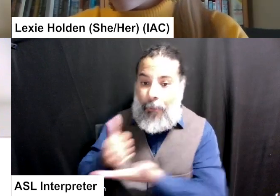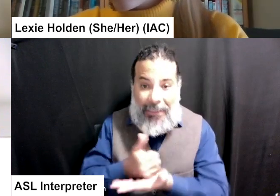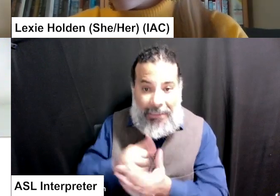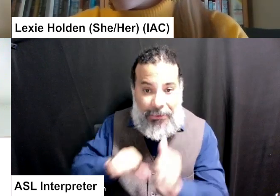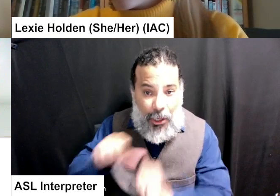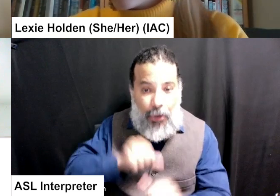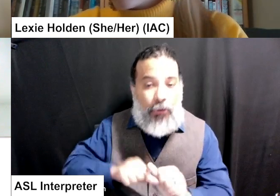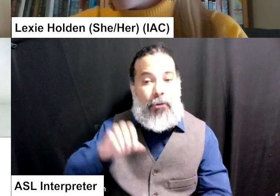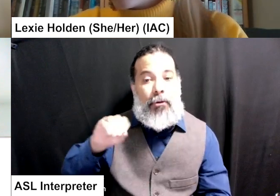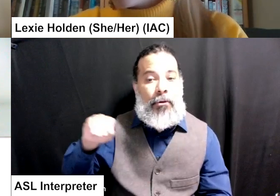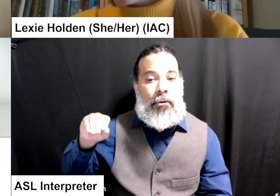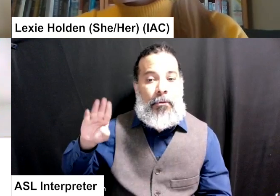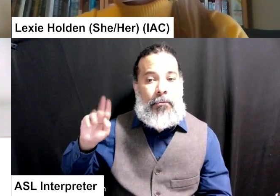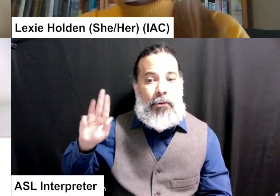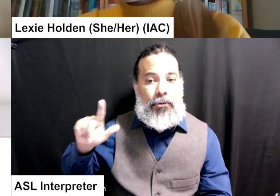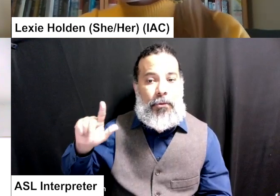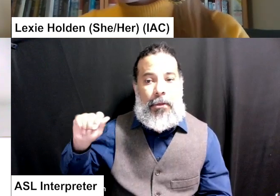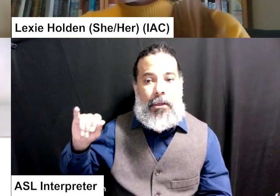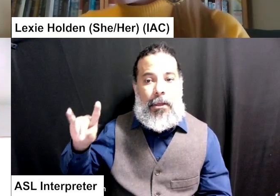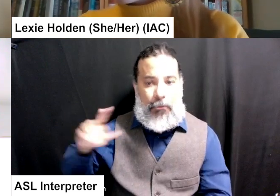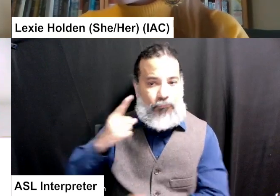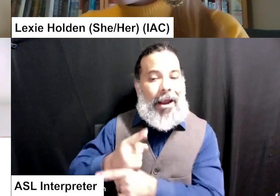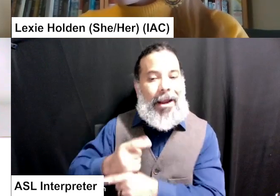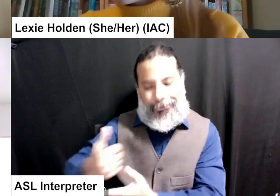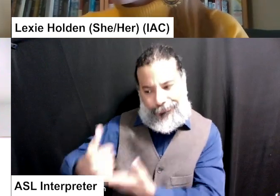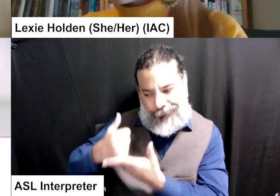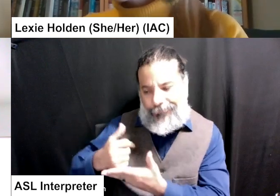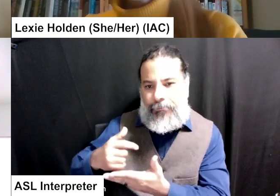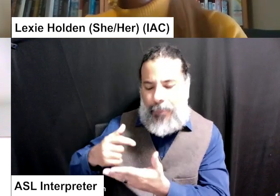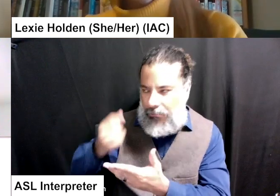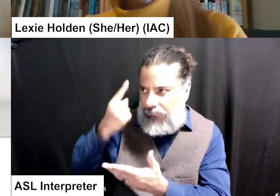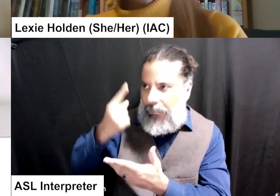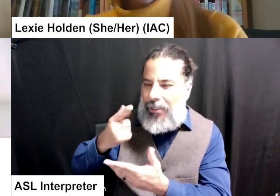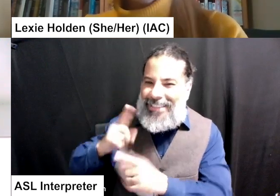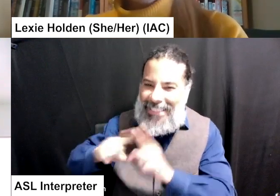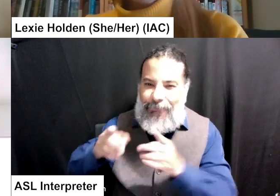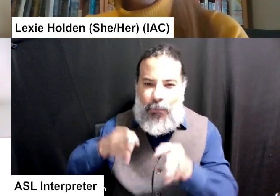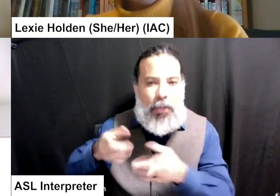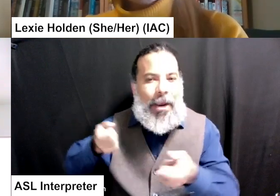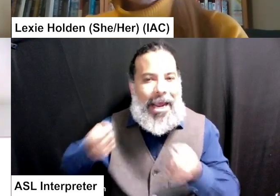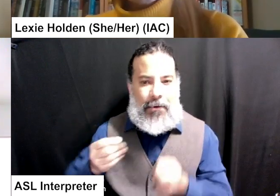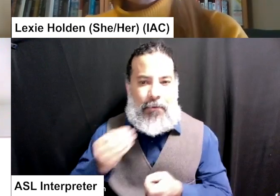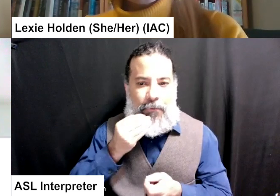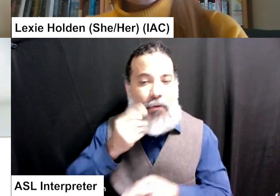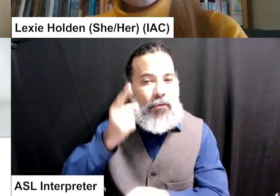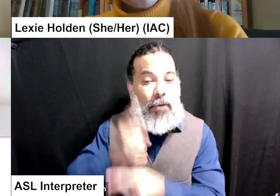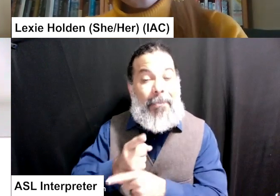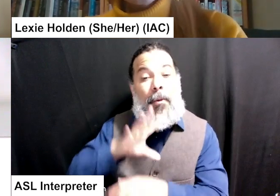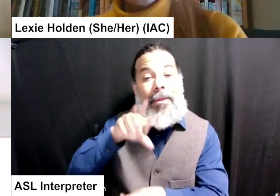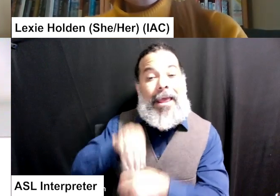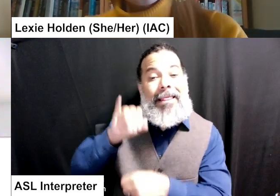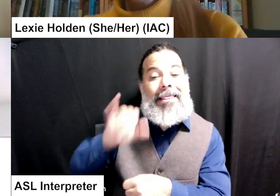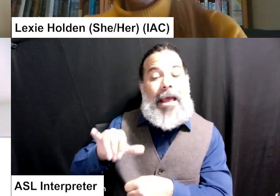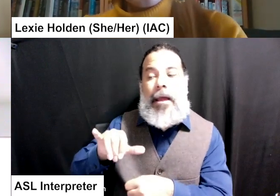absolutely showed us that there's a different way to handle food. But again, in that mutual aid, people